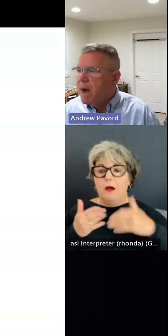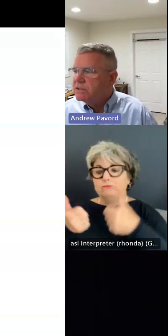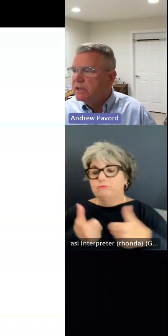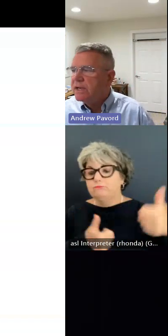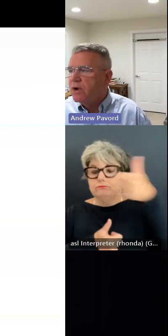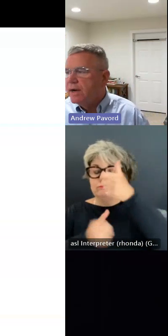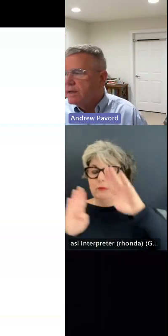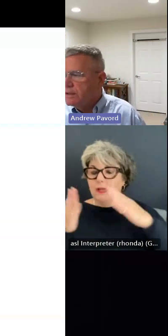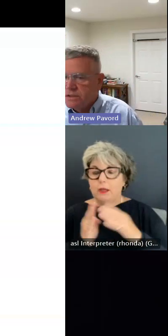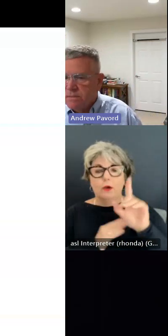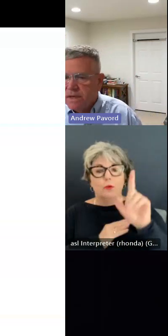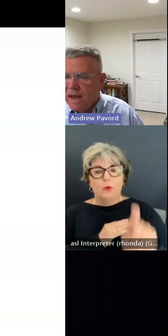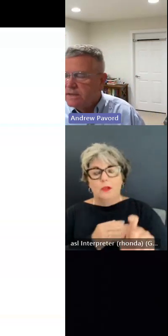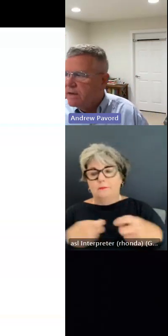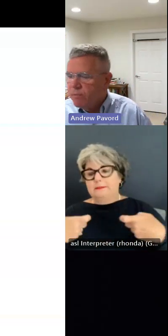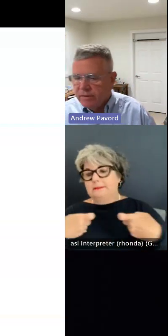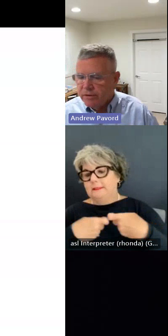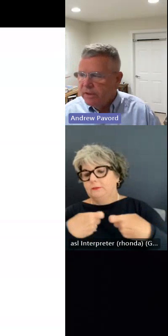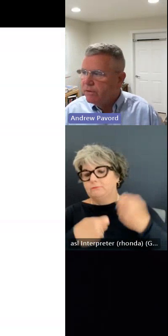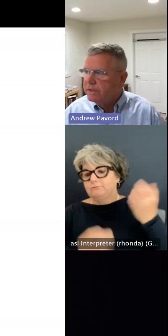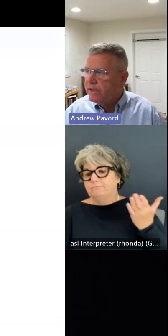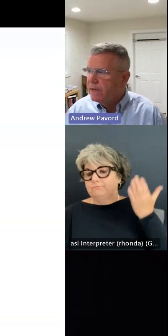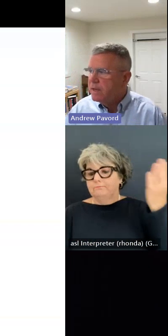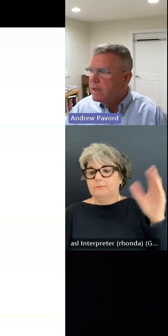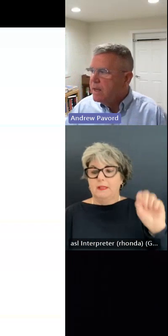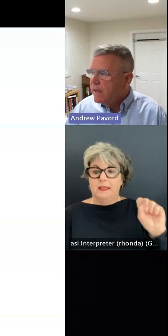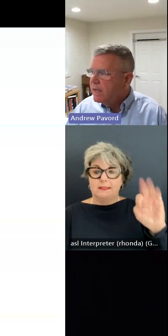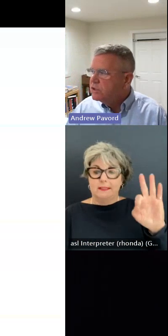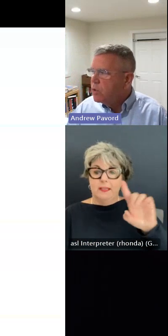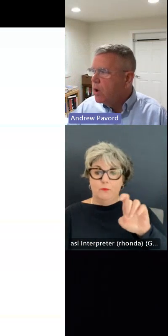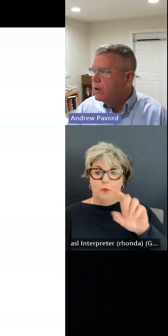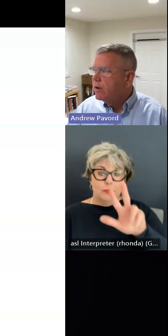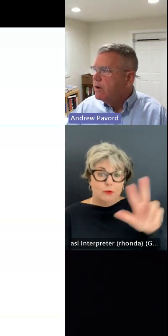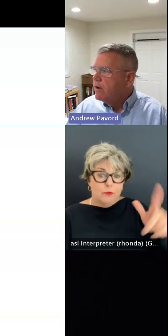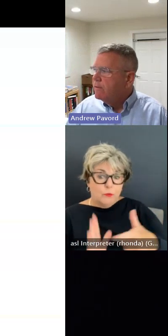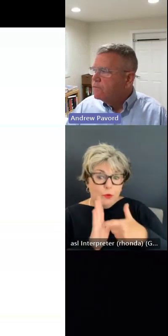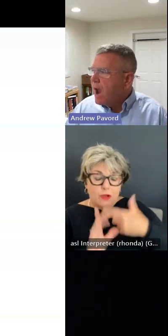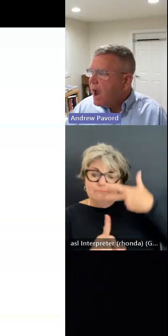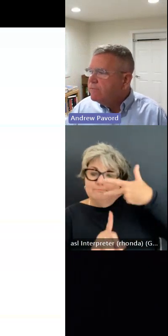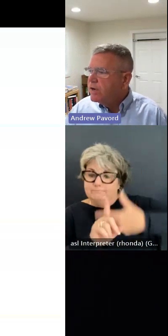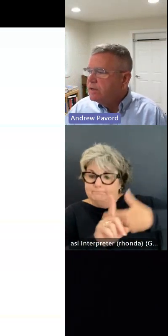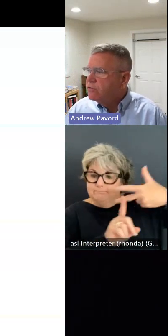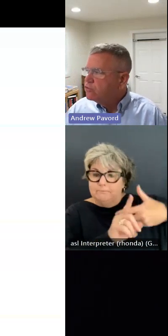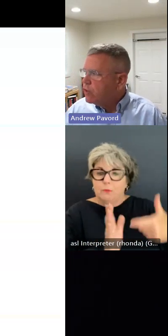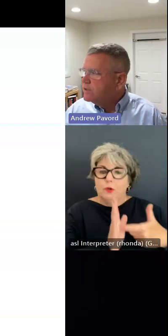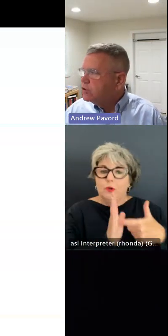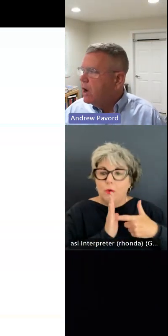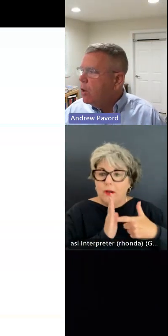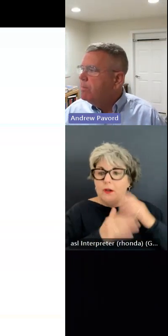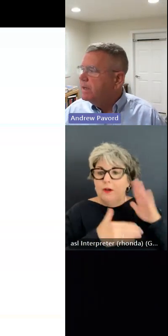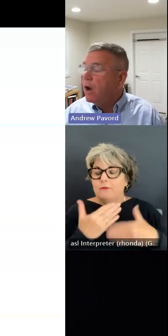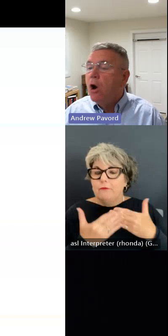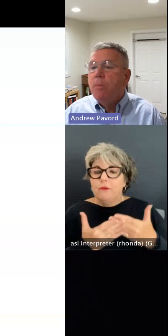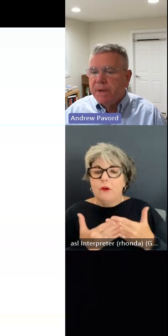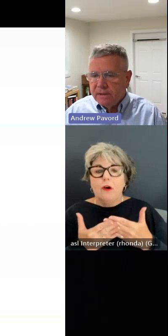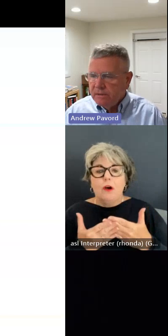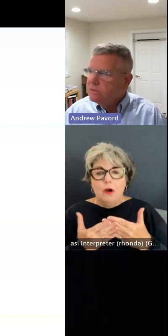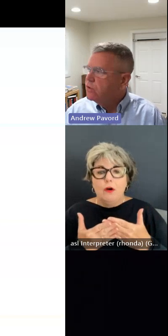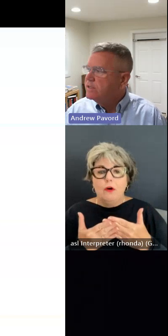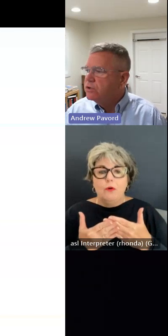agencies must electronically submit SF-133 data each quarter for every Treasury